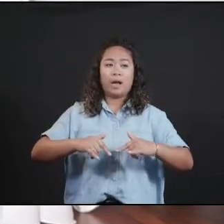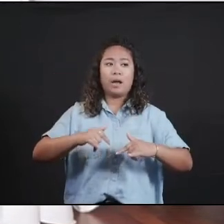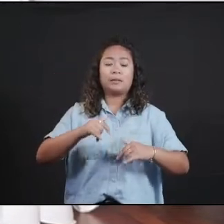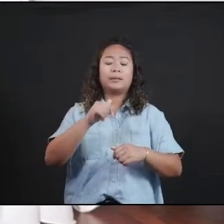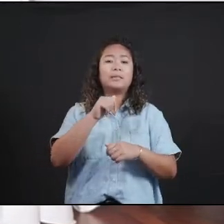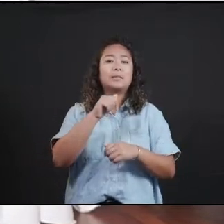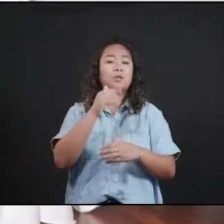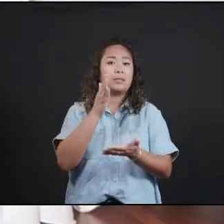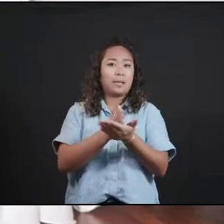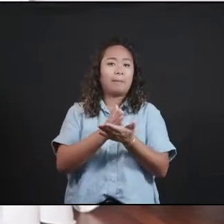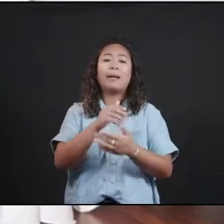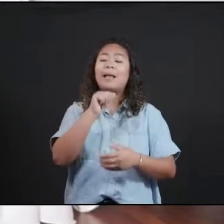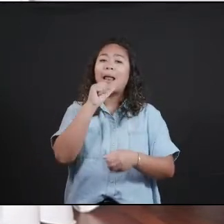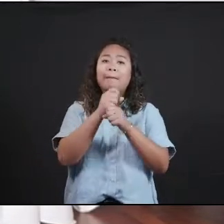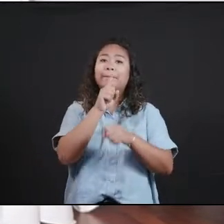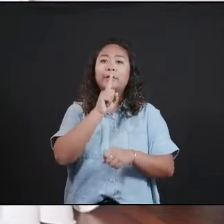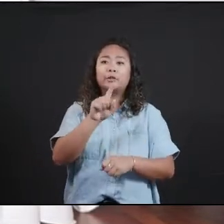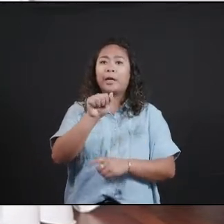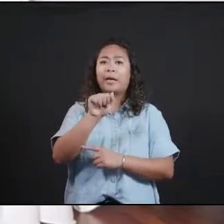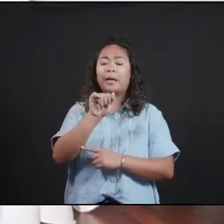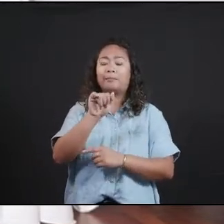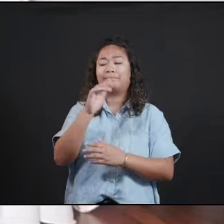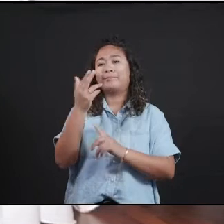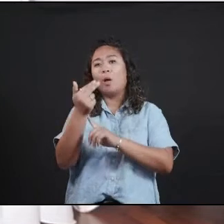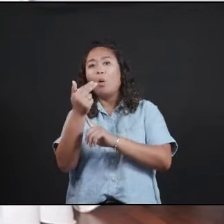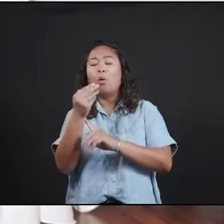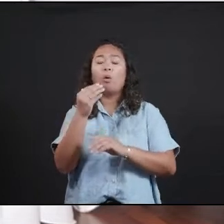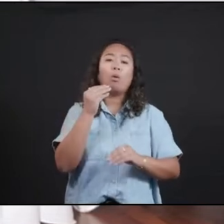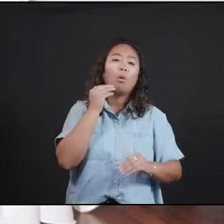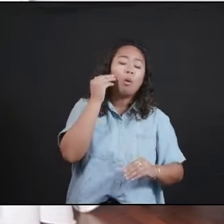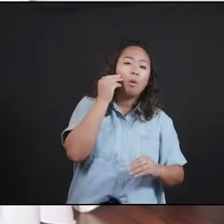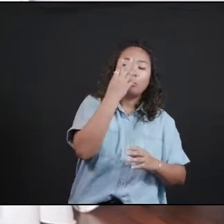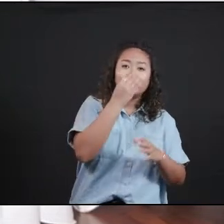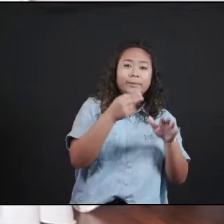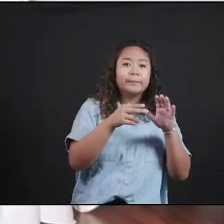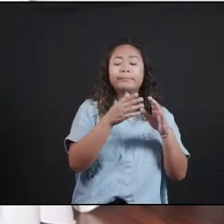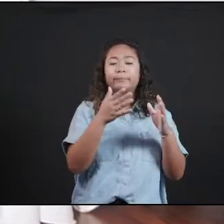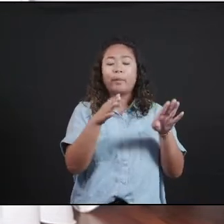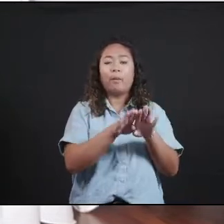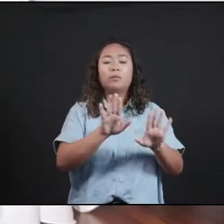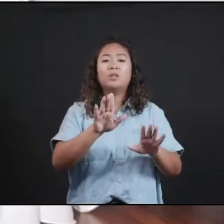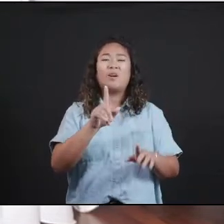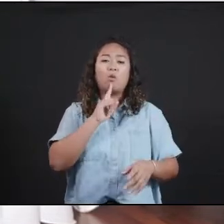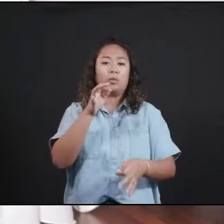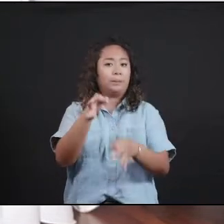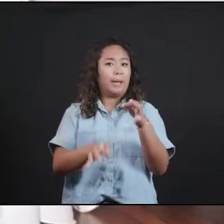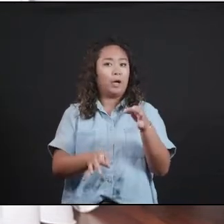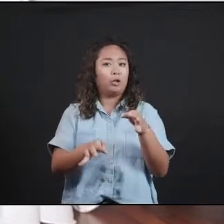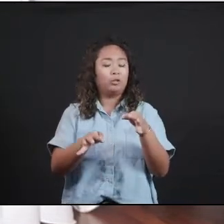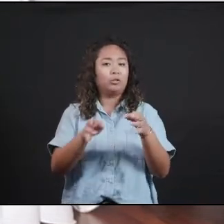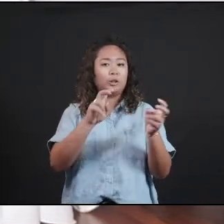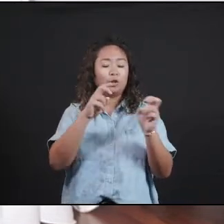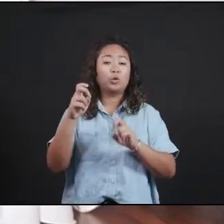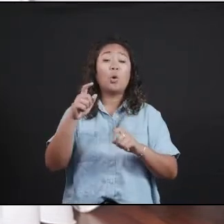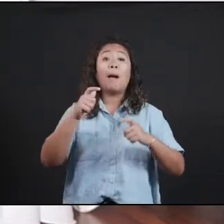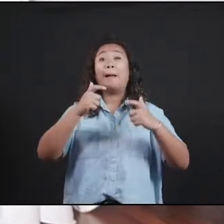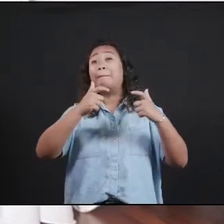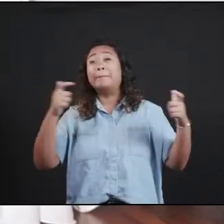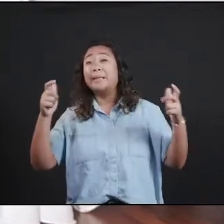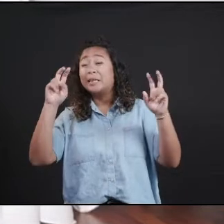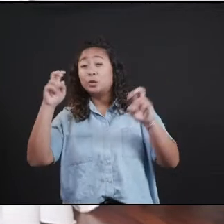places? Is there a task force that is trying to track this? And how challenging is it to police these places that aren't necessarily hotels, but Airbnb